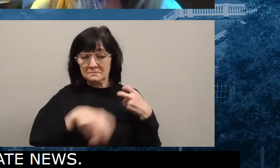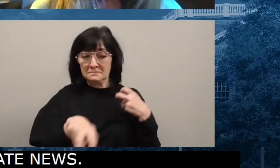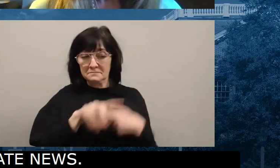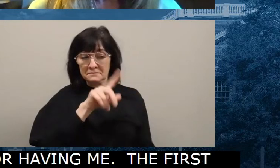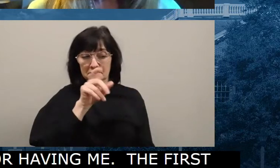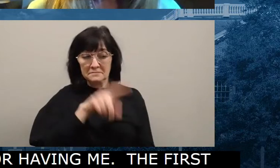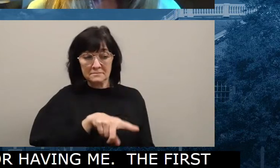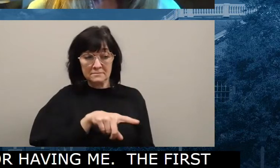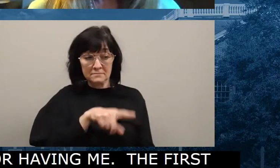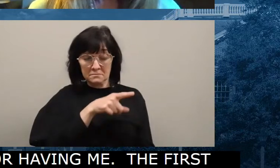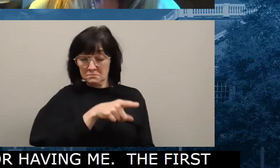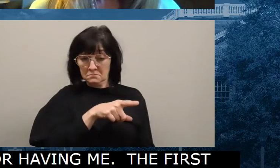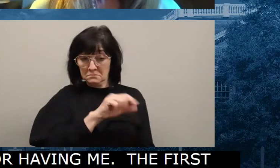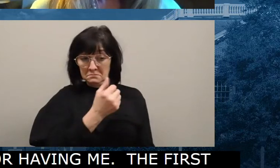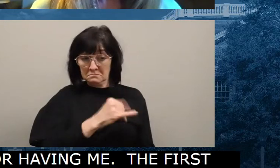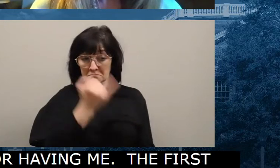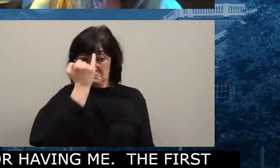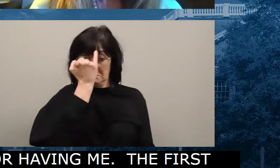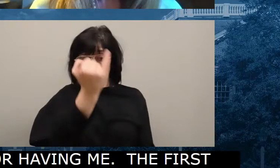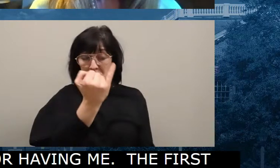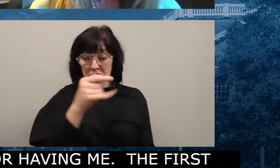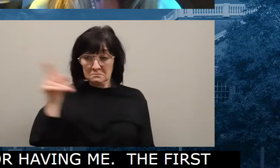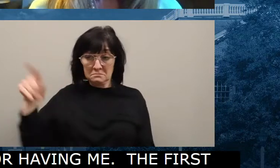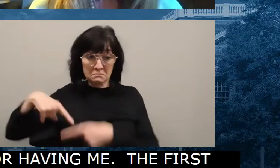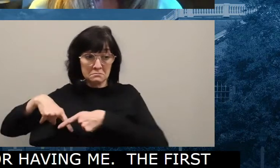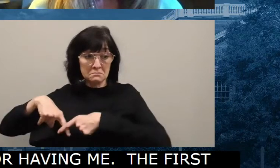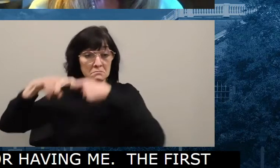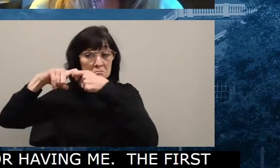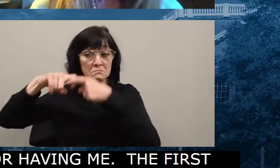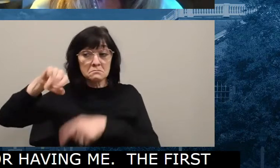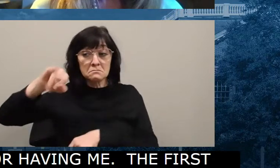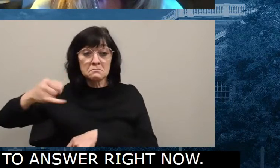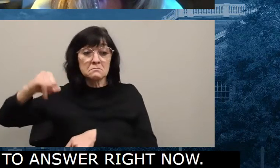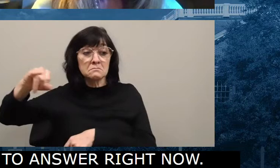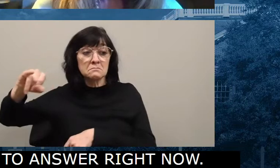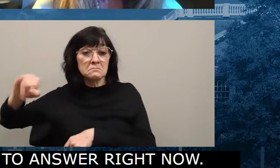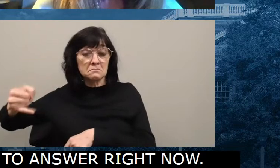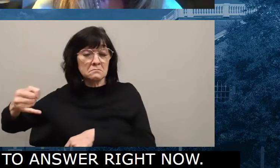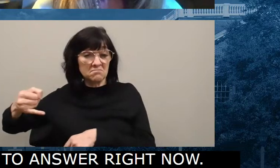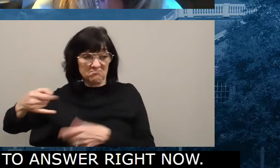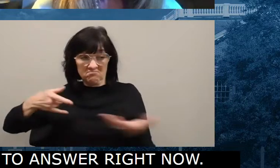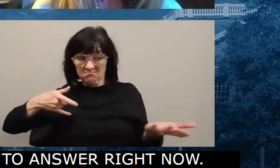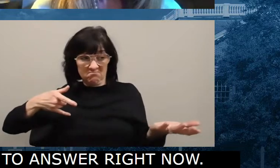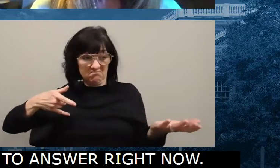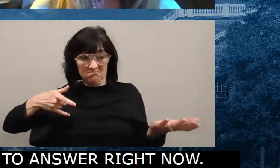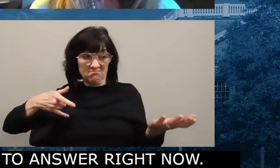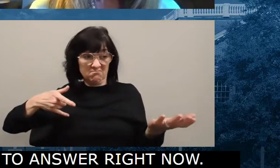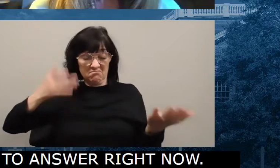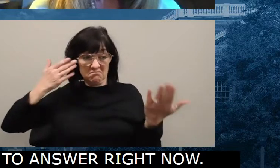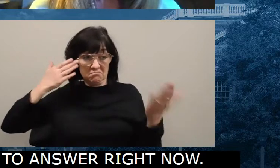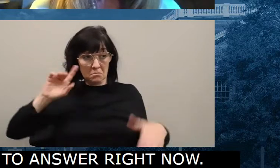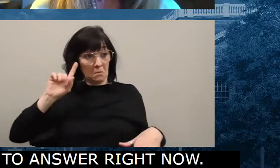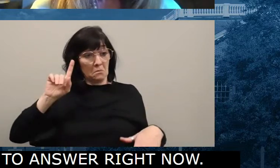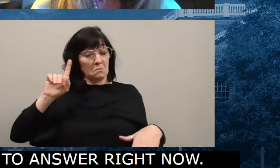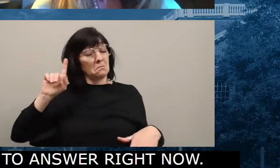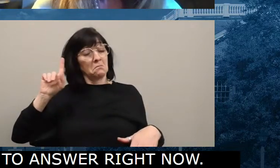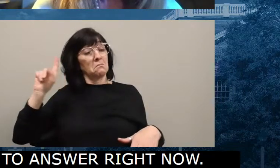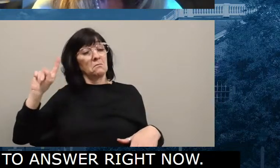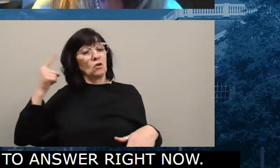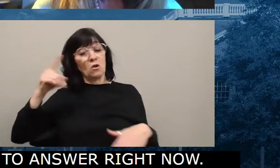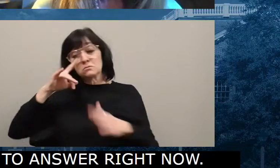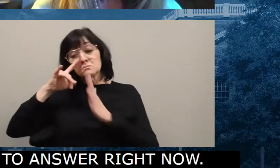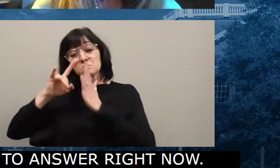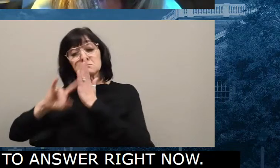how long this pause might last? Is it just in terms of an investigation? And then what should the pharmacies